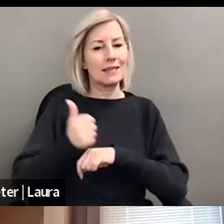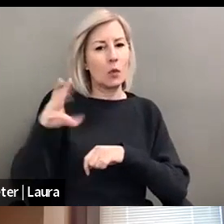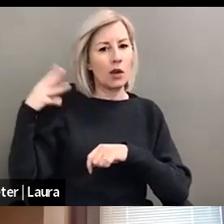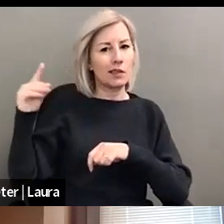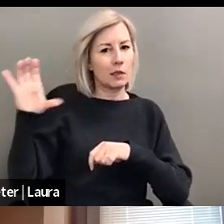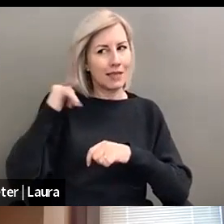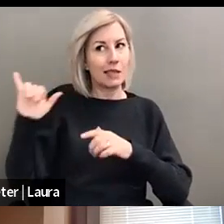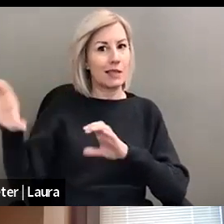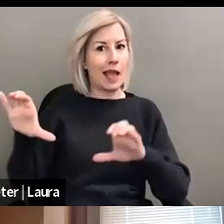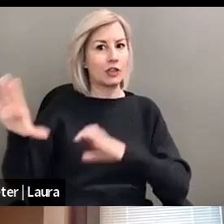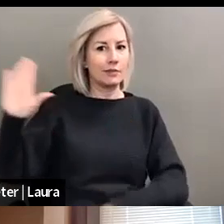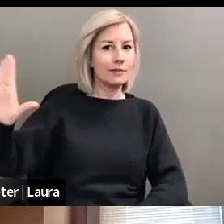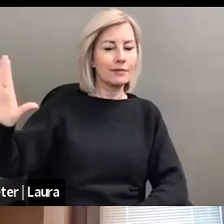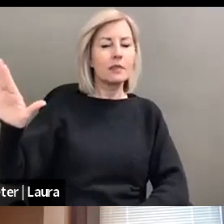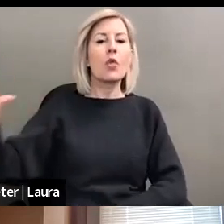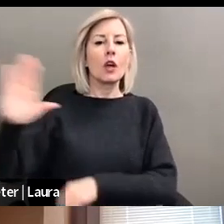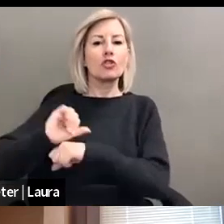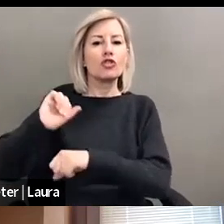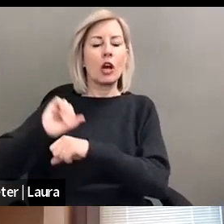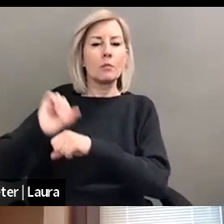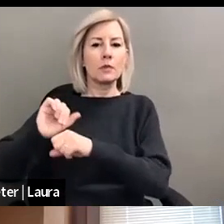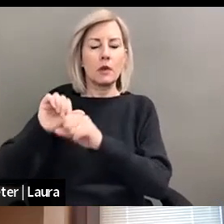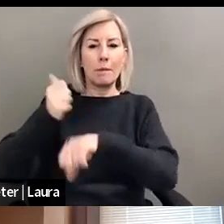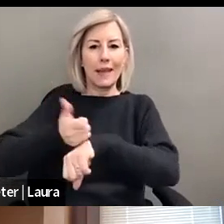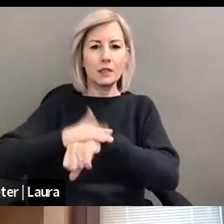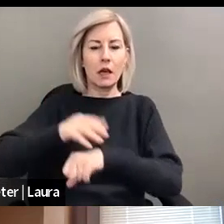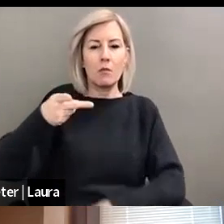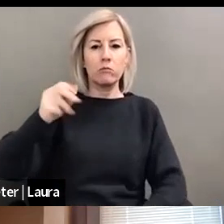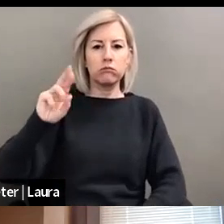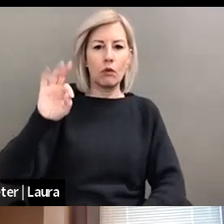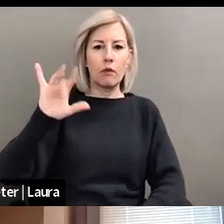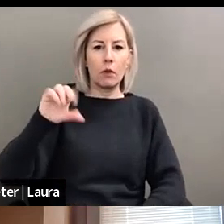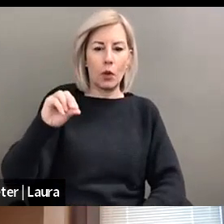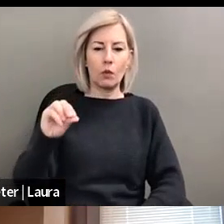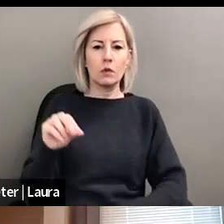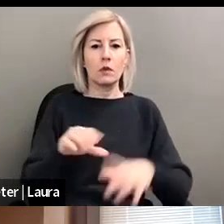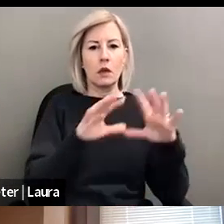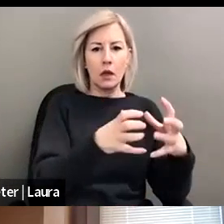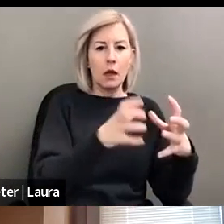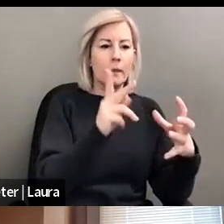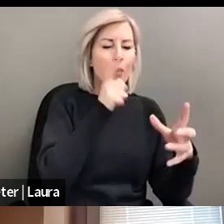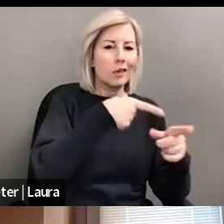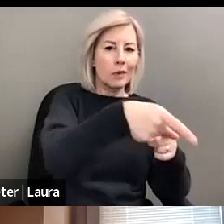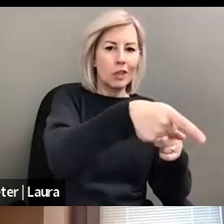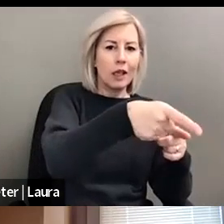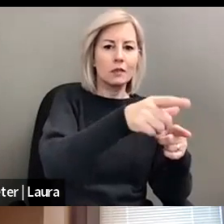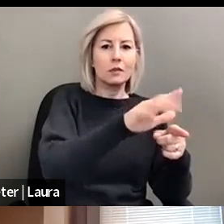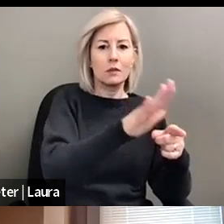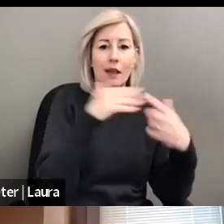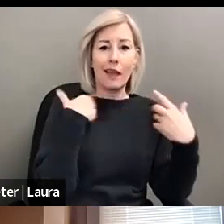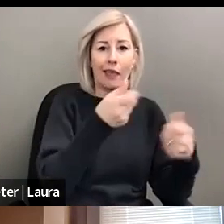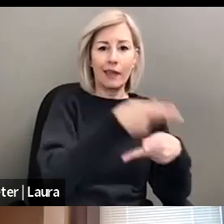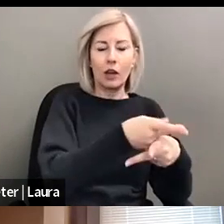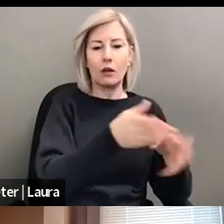the action happens. And so their jobs are broken up by a portfolio. So we have folks who specialize in healthcare,